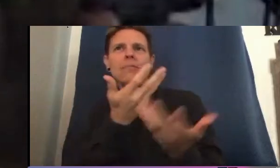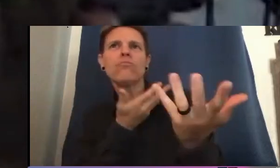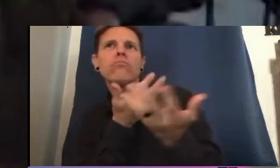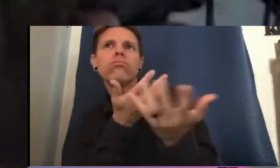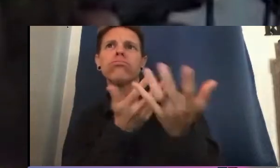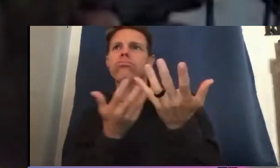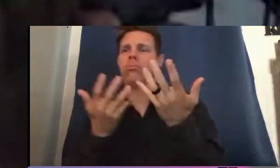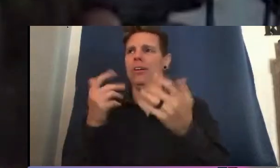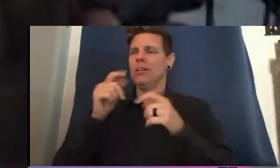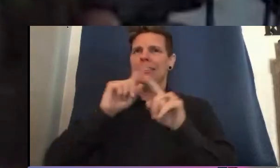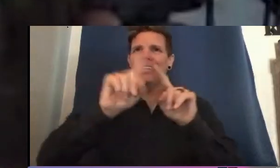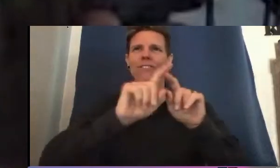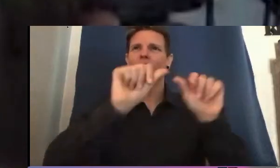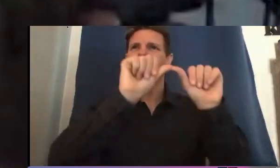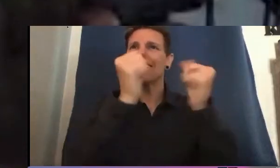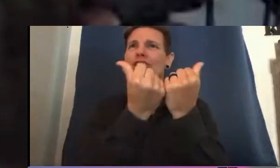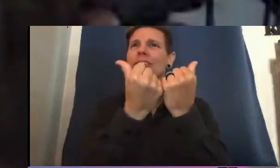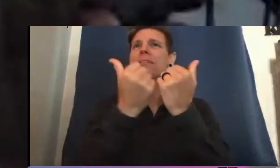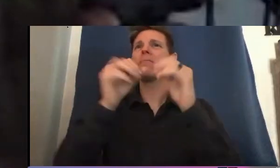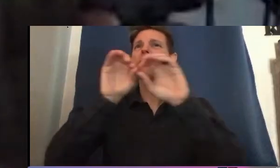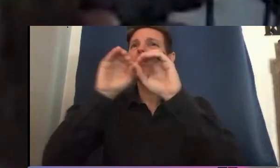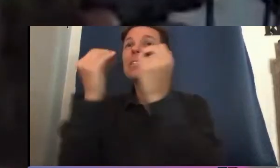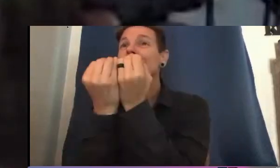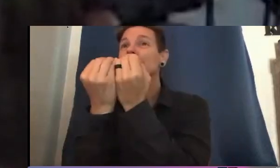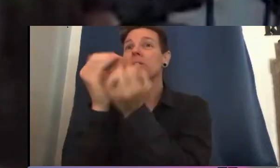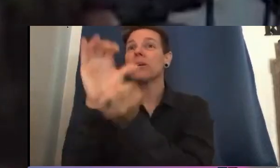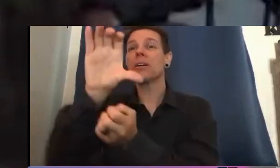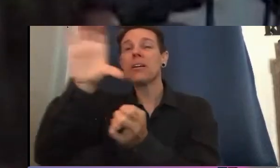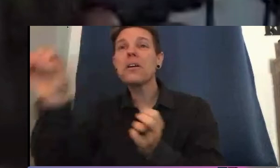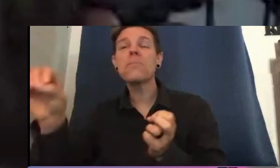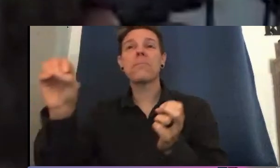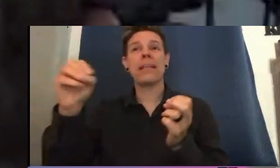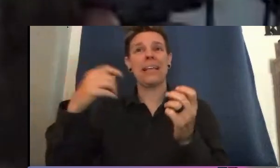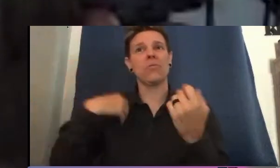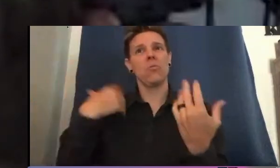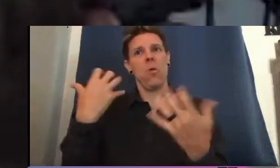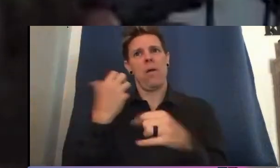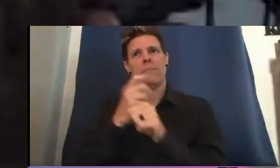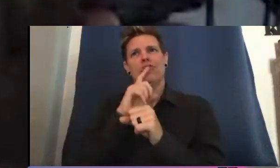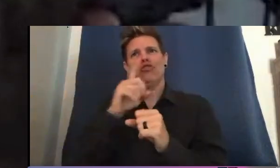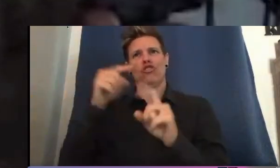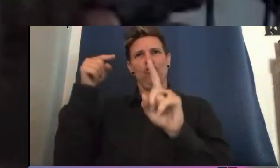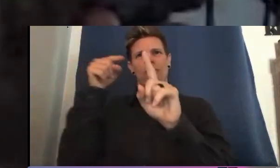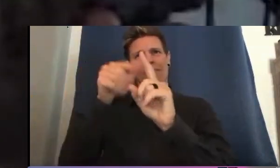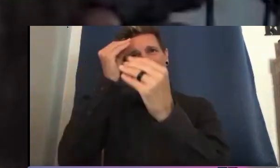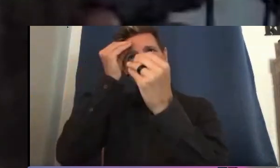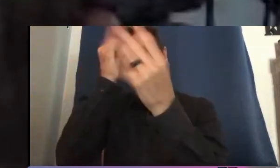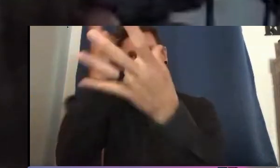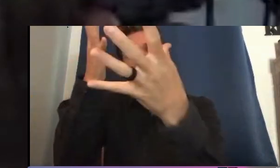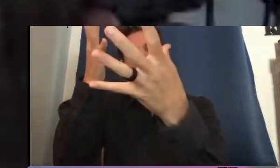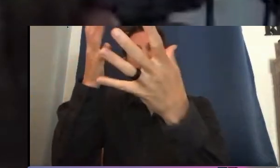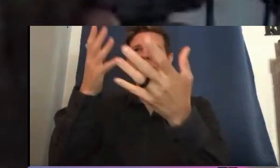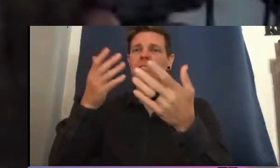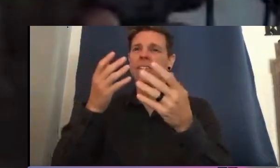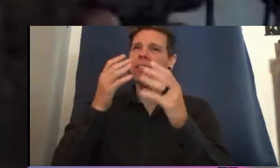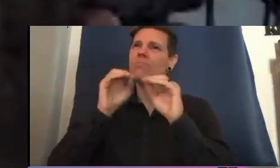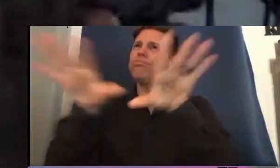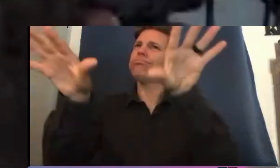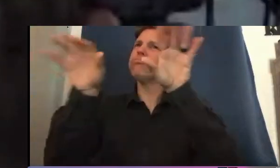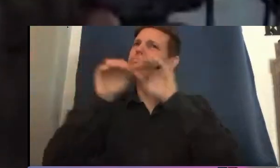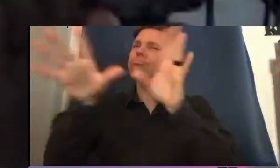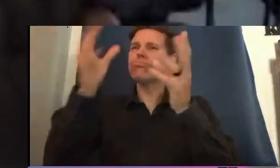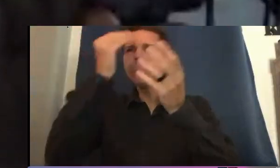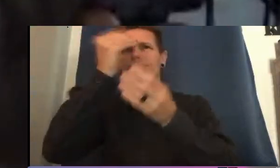And we want to provide a little bit of insight into our ongoing partnership with our school leadership